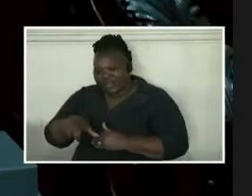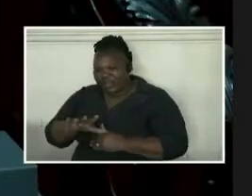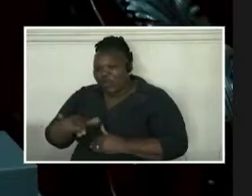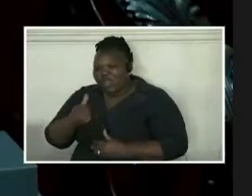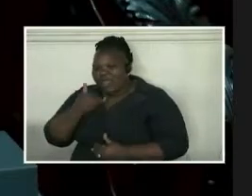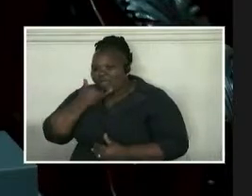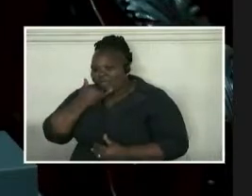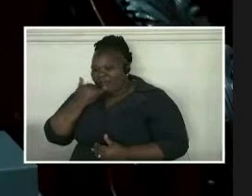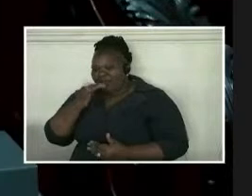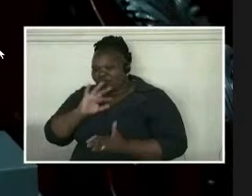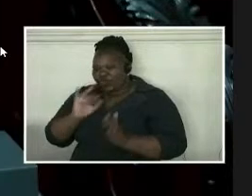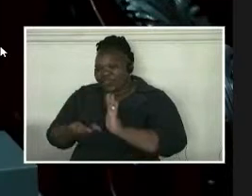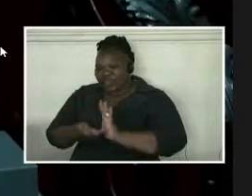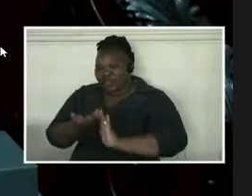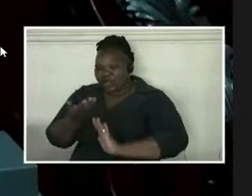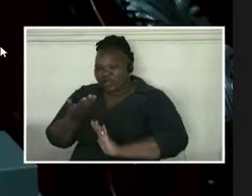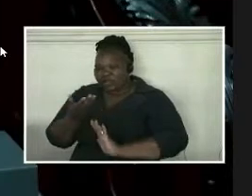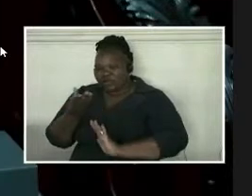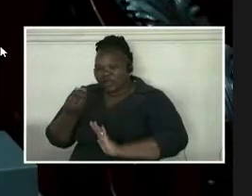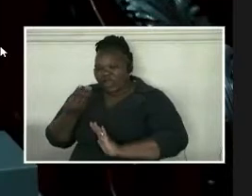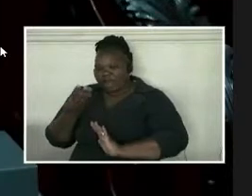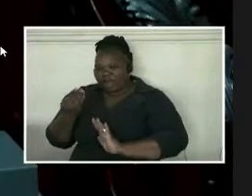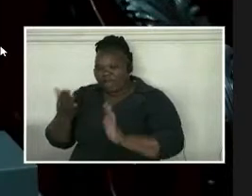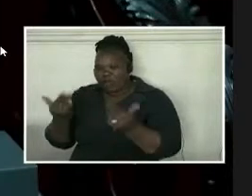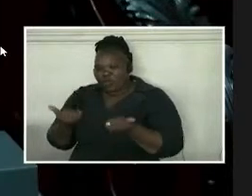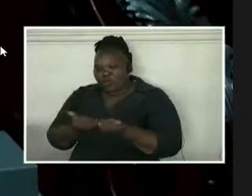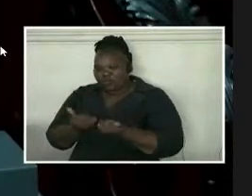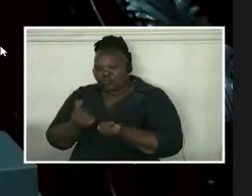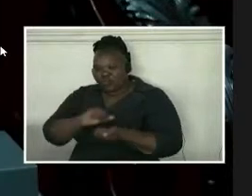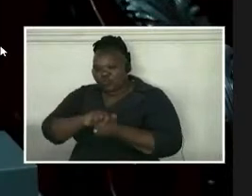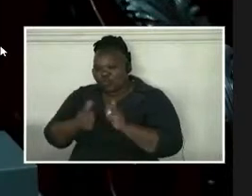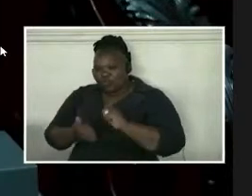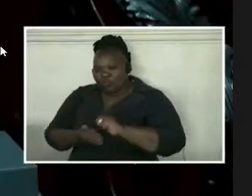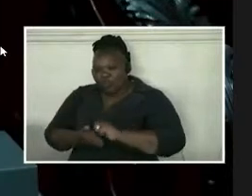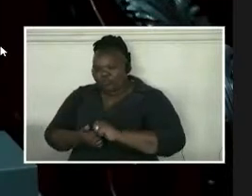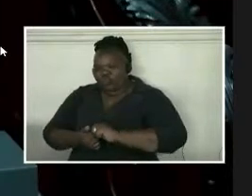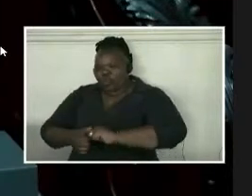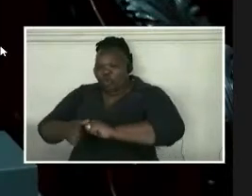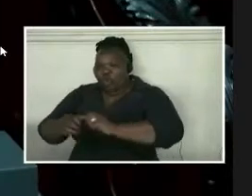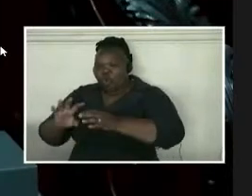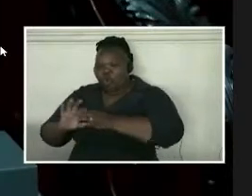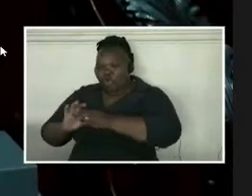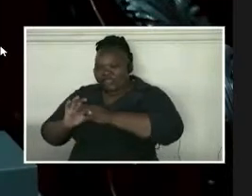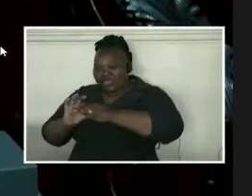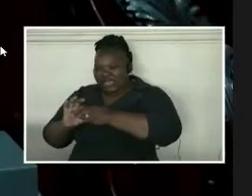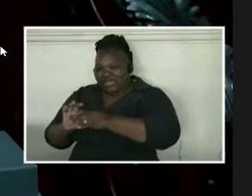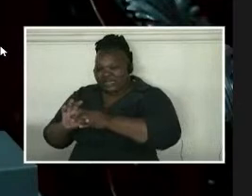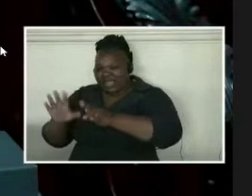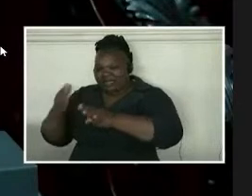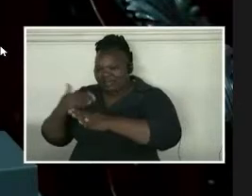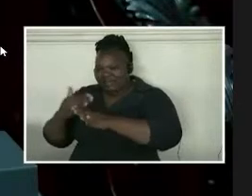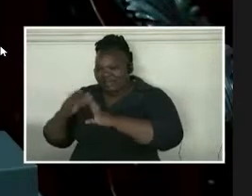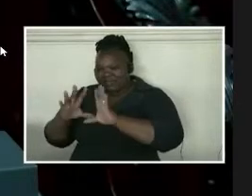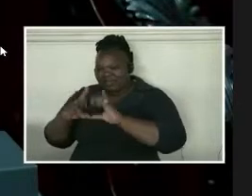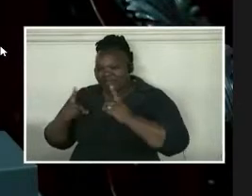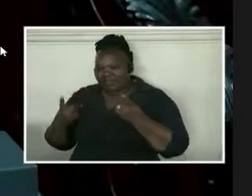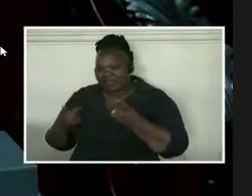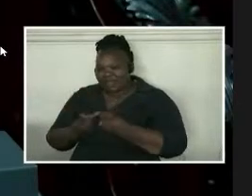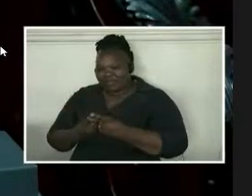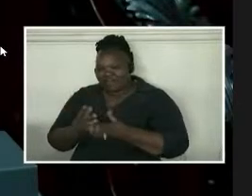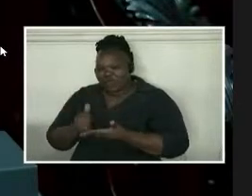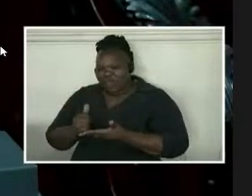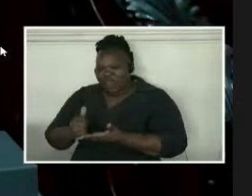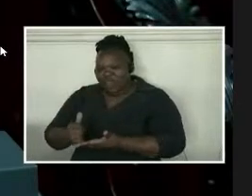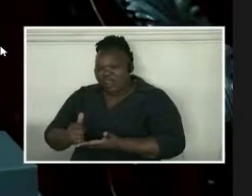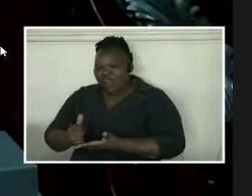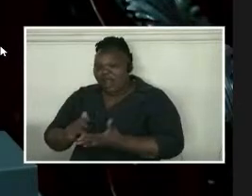pleased with the increase in the number of school sport coordinators that are employed by the department to assist in the delivery of